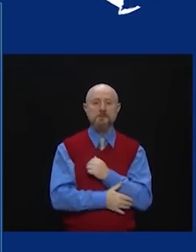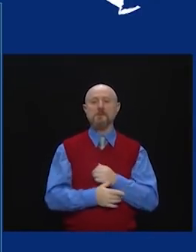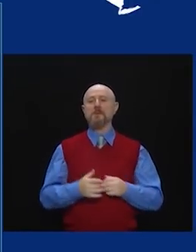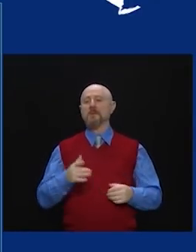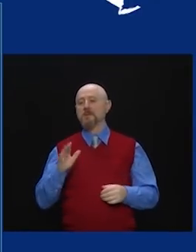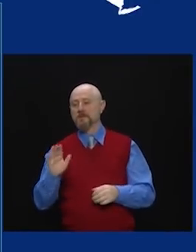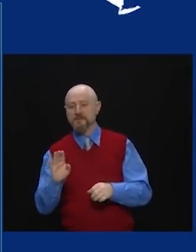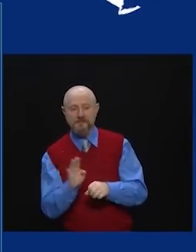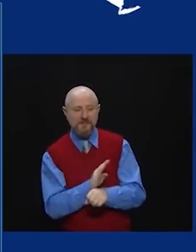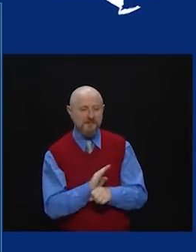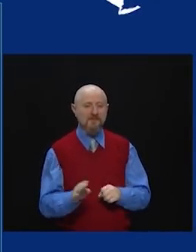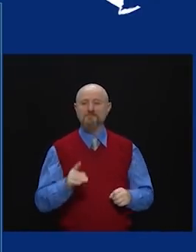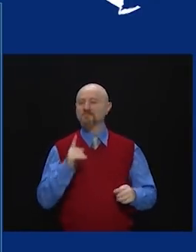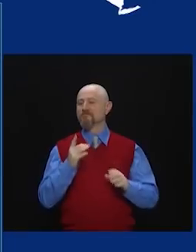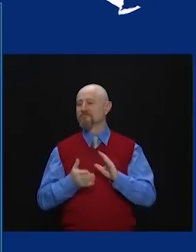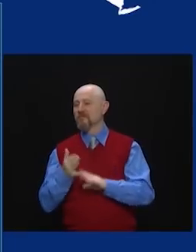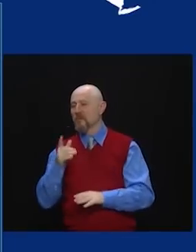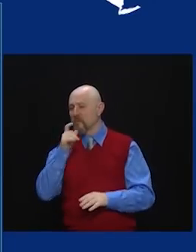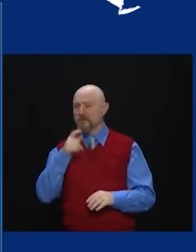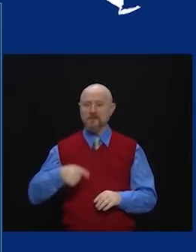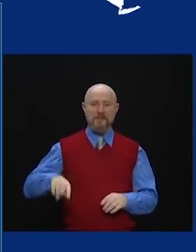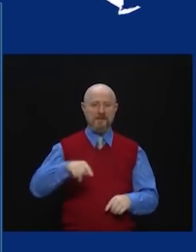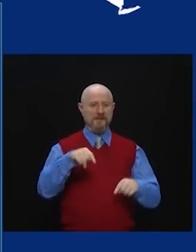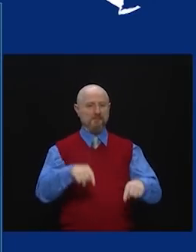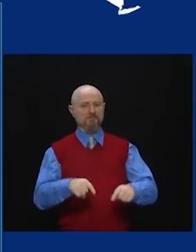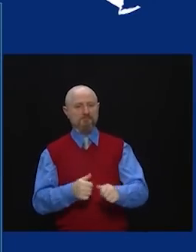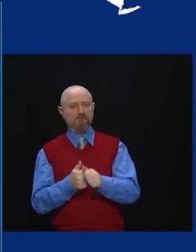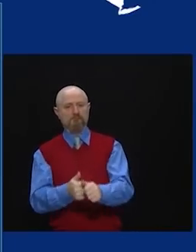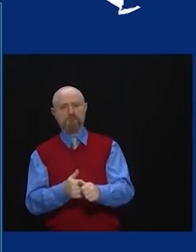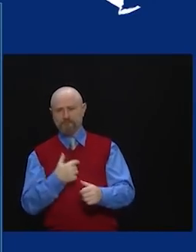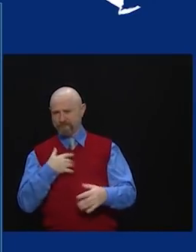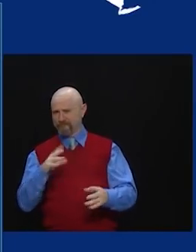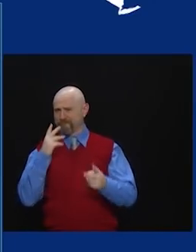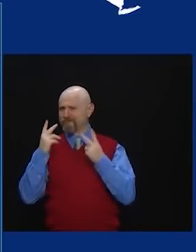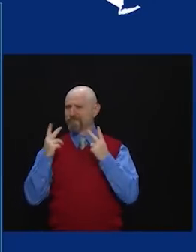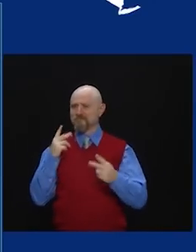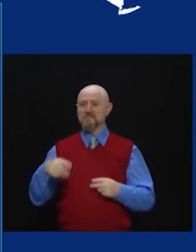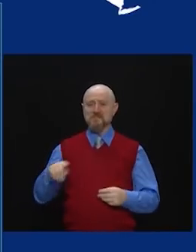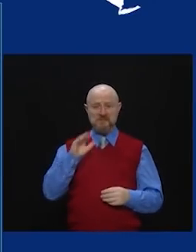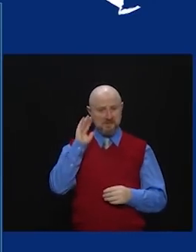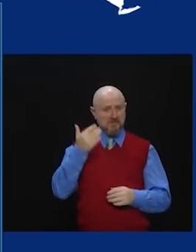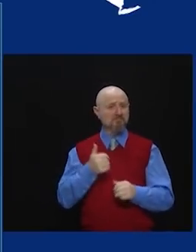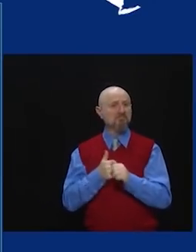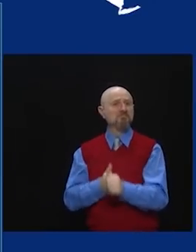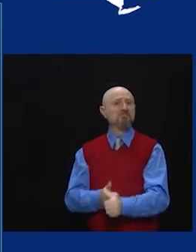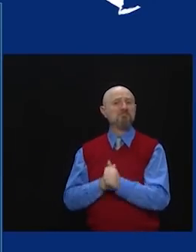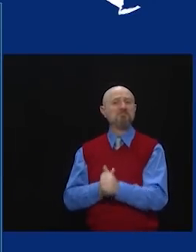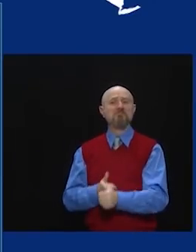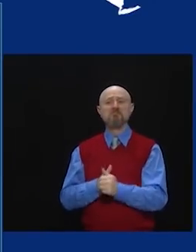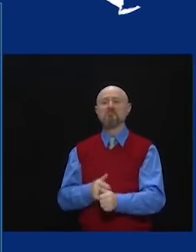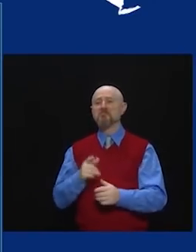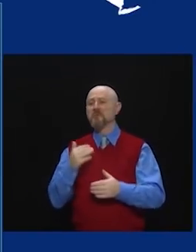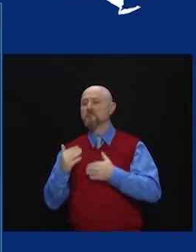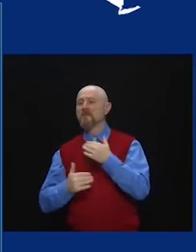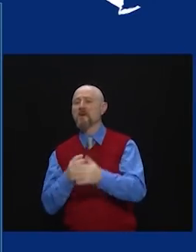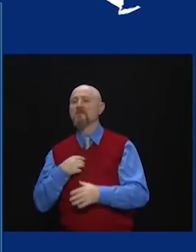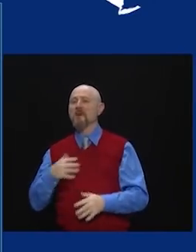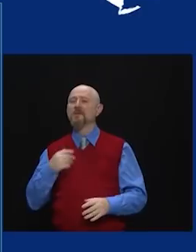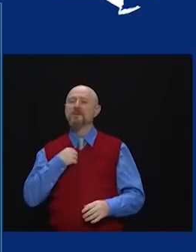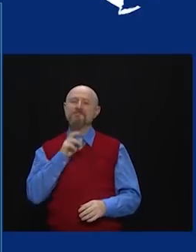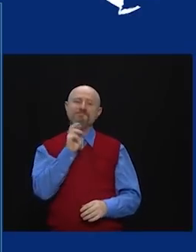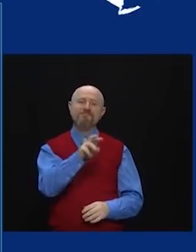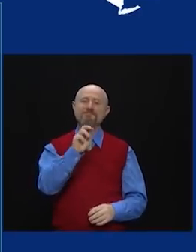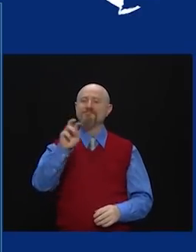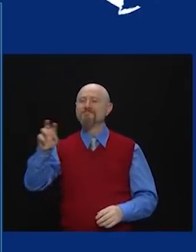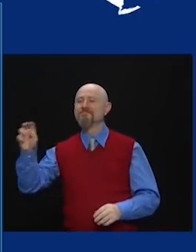been following this. I have seen compliance as I travel from diners and travel upstate and travel around the city of New York.